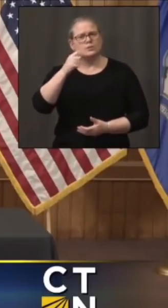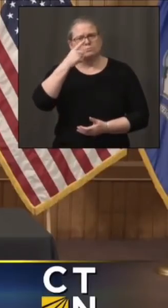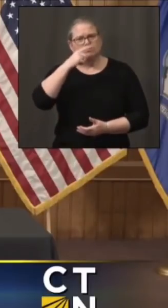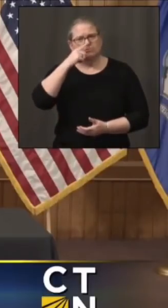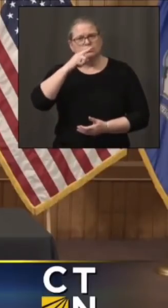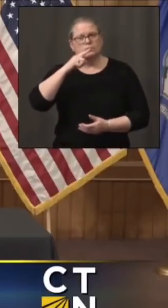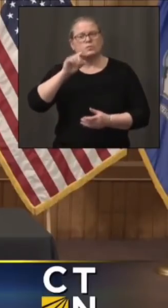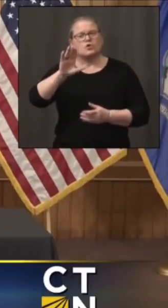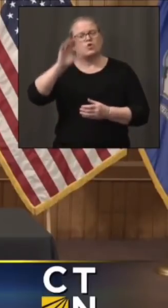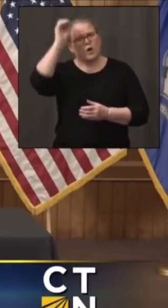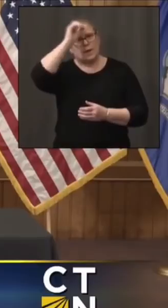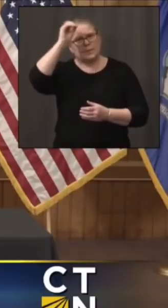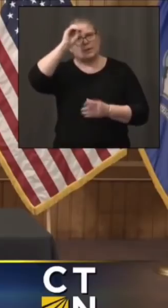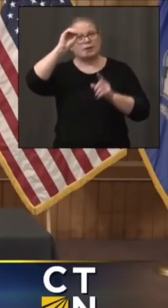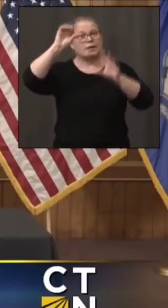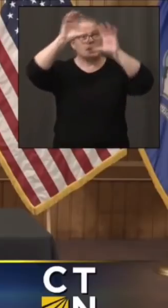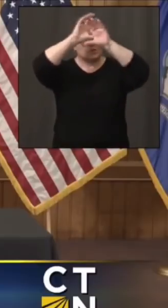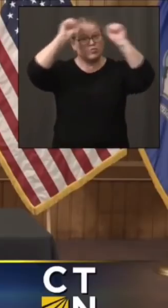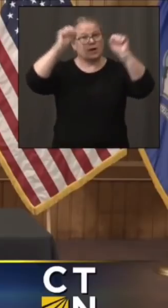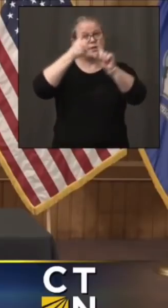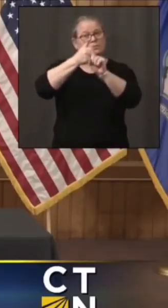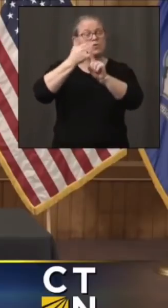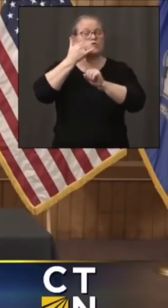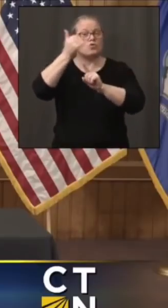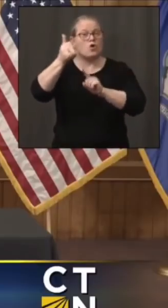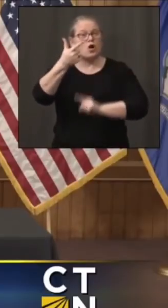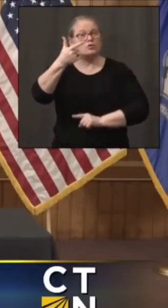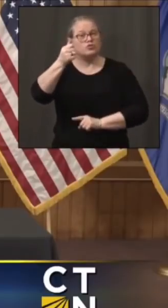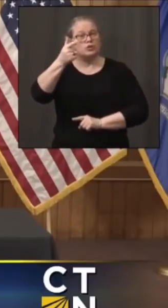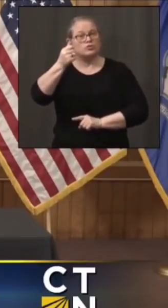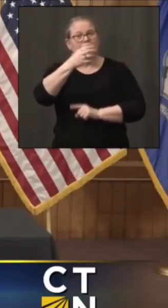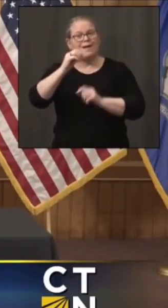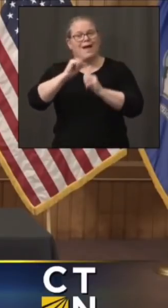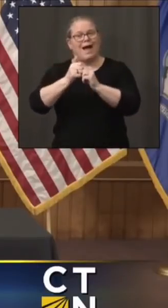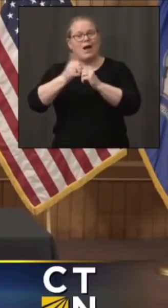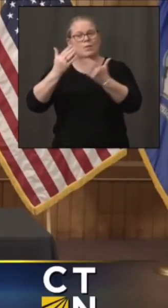and the possible ramifications in Congress?